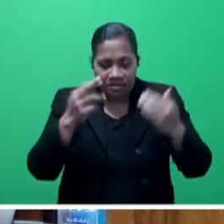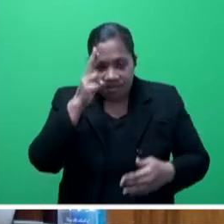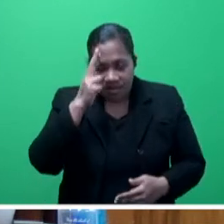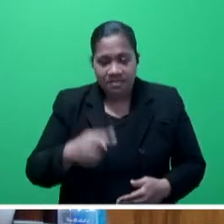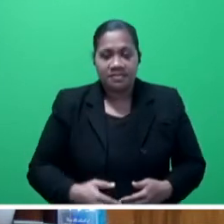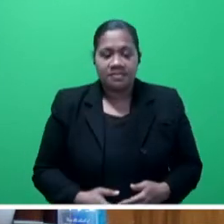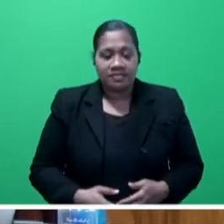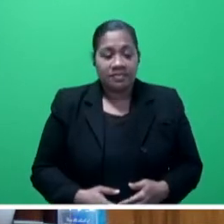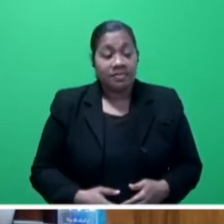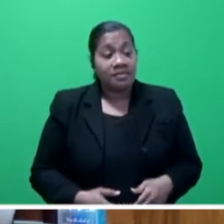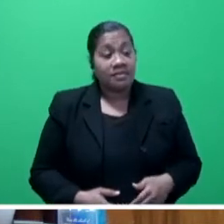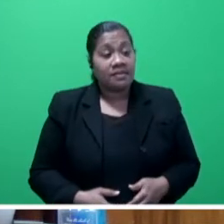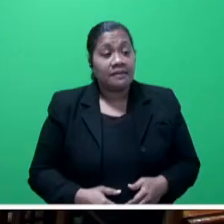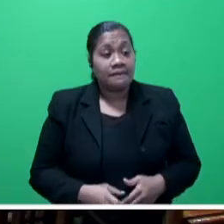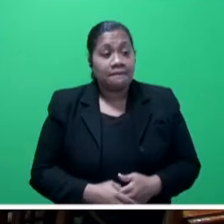Don't carry order.